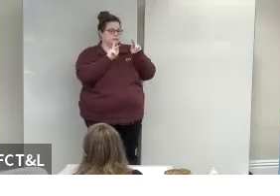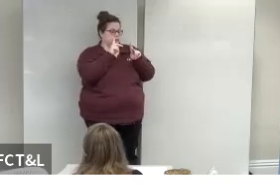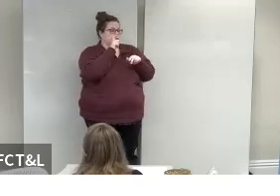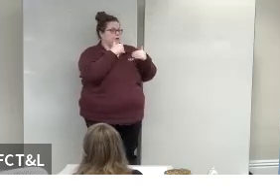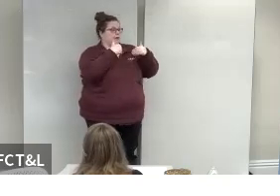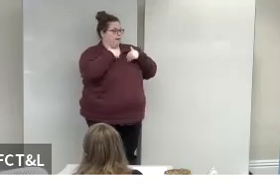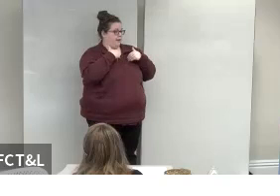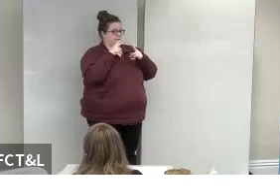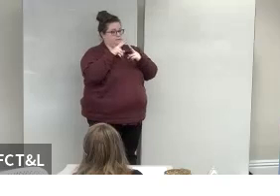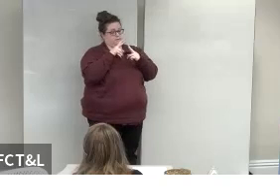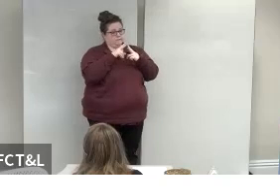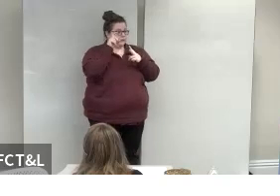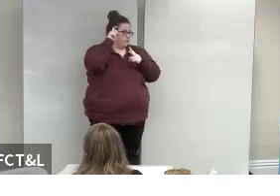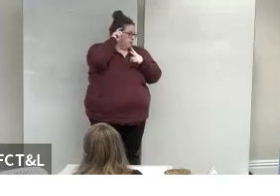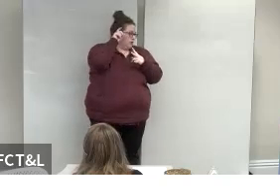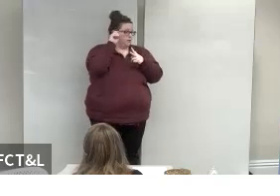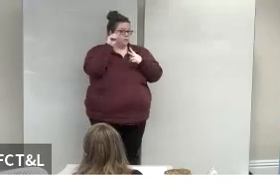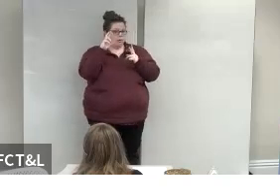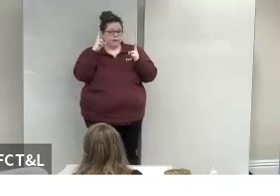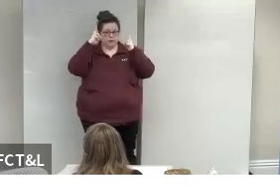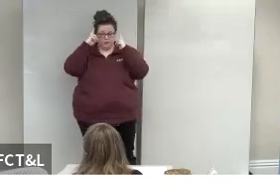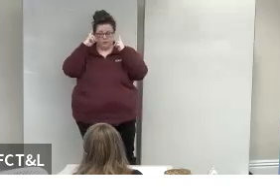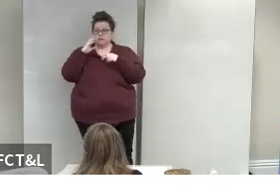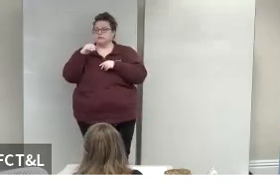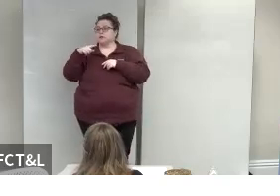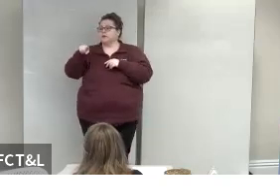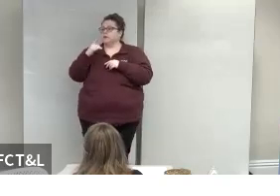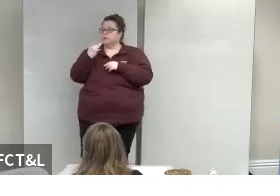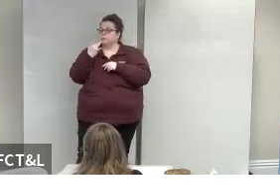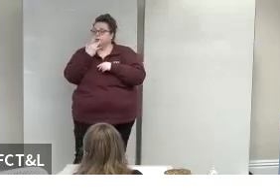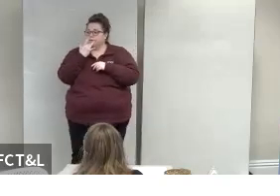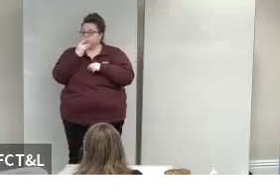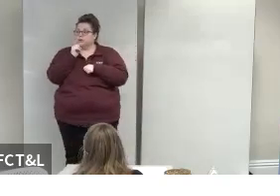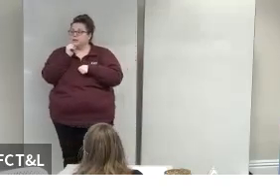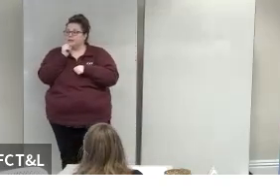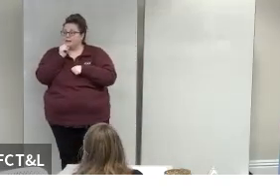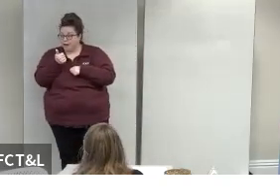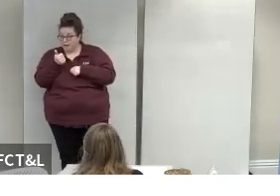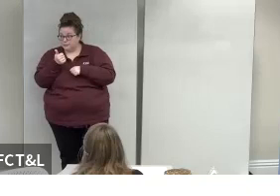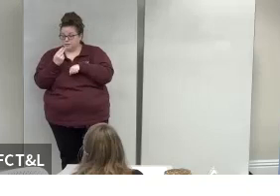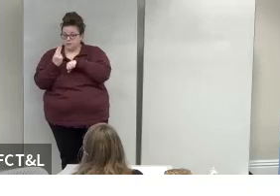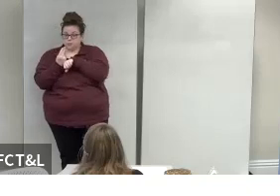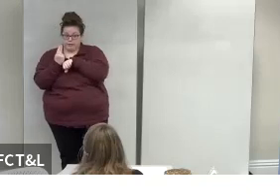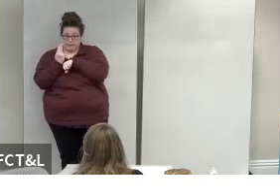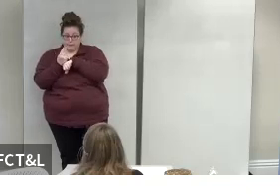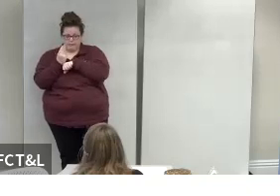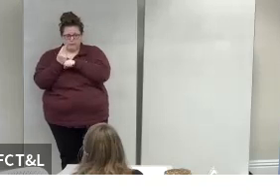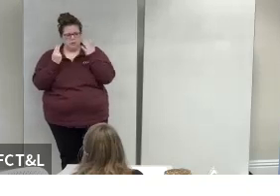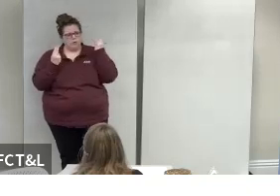You will encounter deaf people who have either hearing aids or cochlear implants